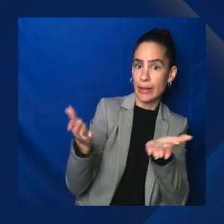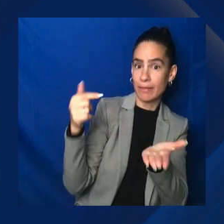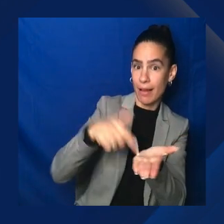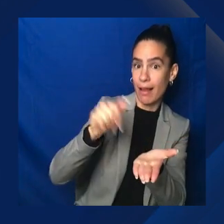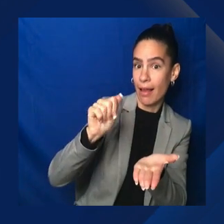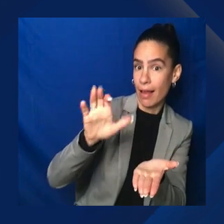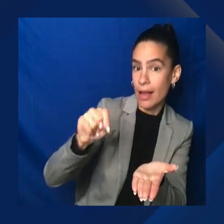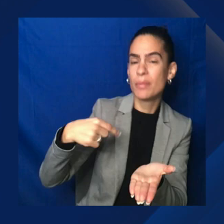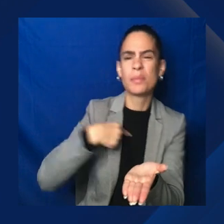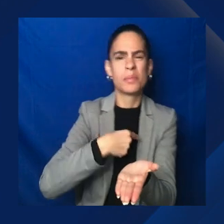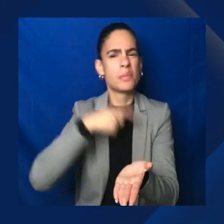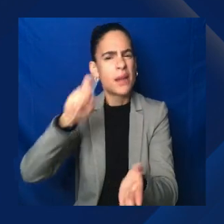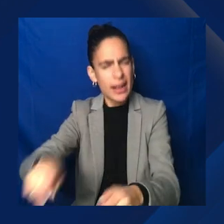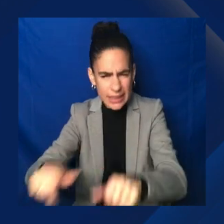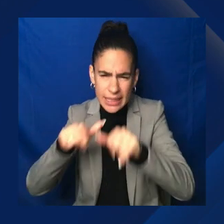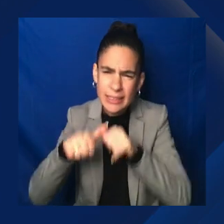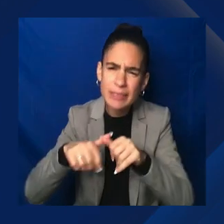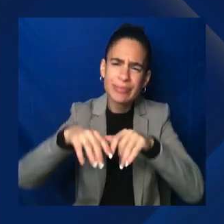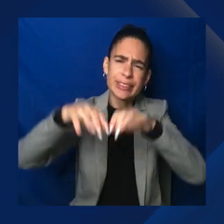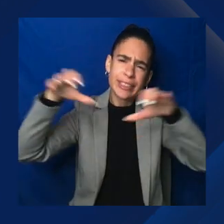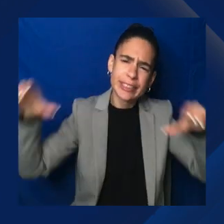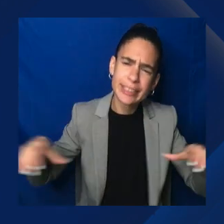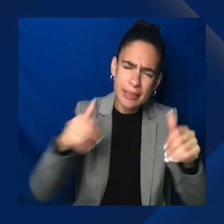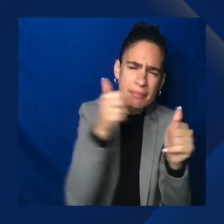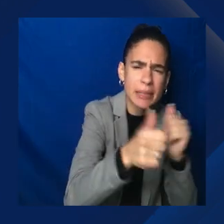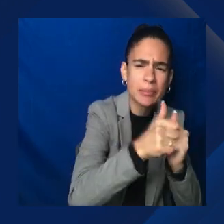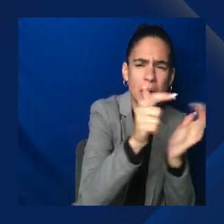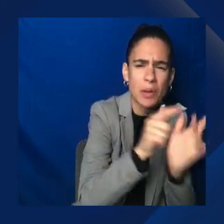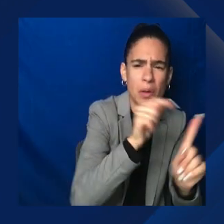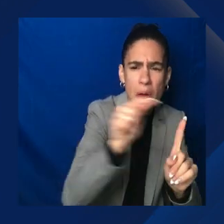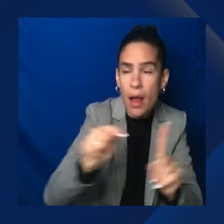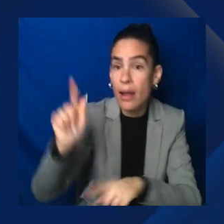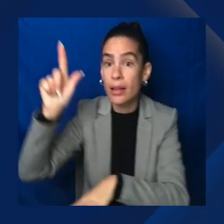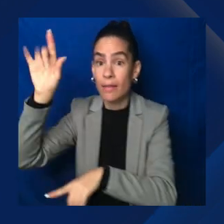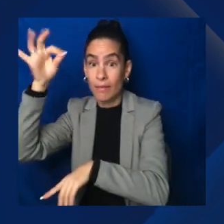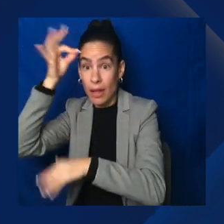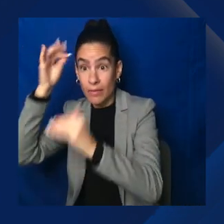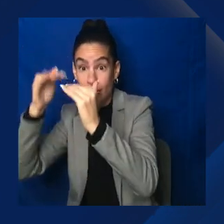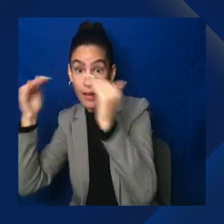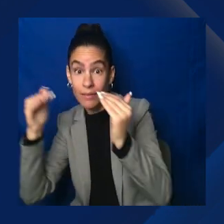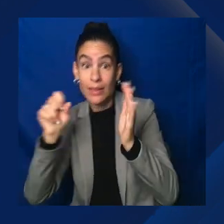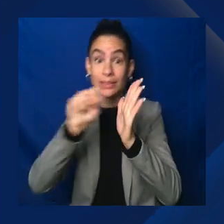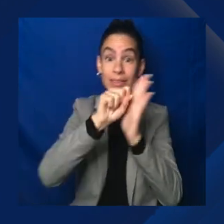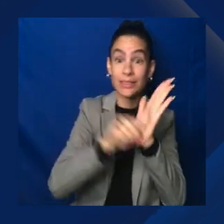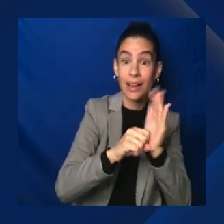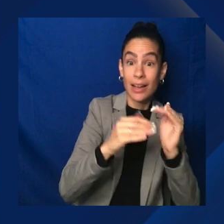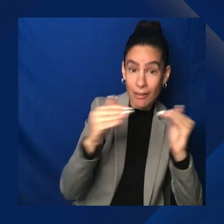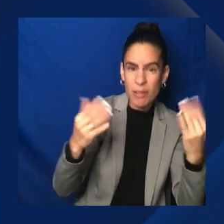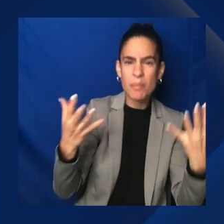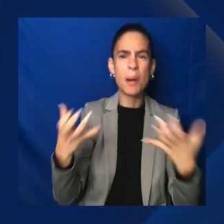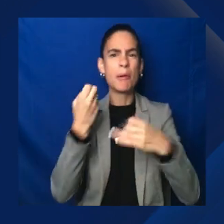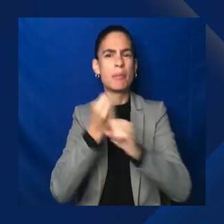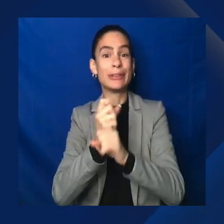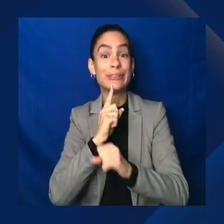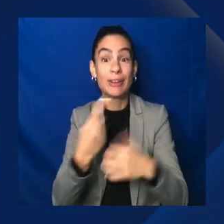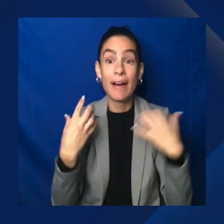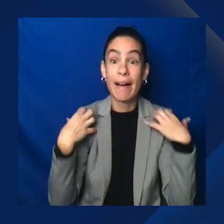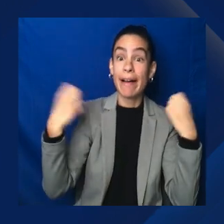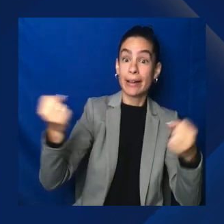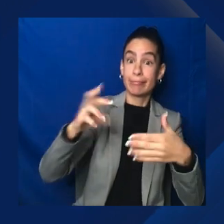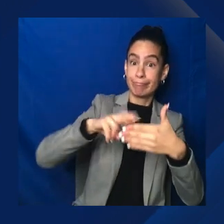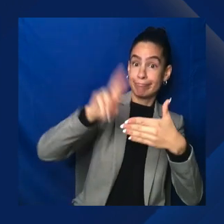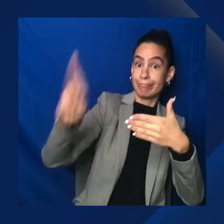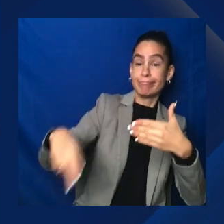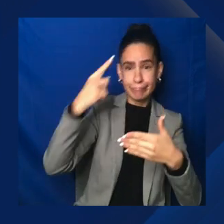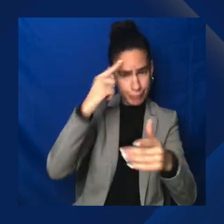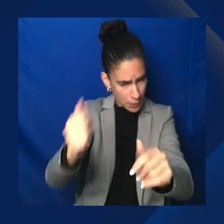legislation at the federal level and at the state level to make sure that we have healthy outcomes for all women. Hi, my name is